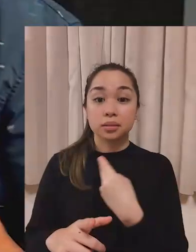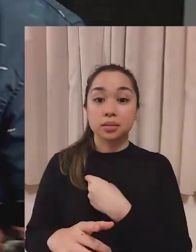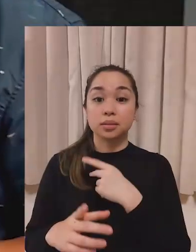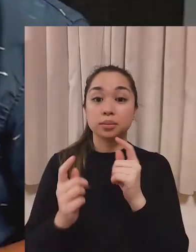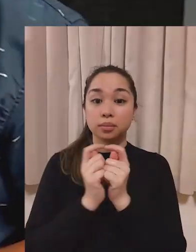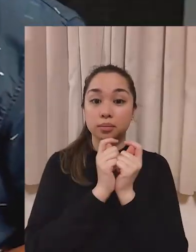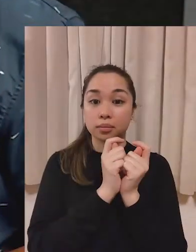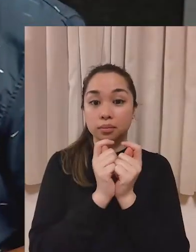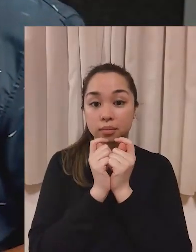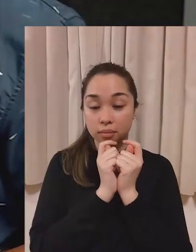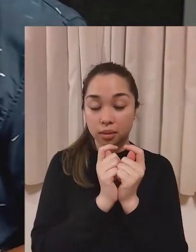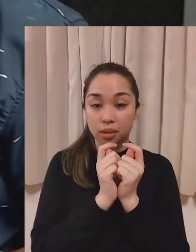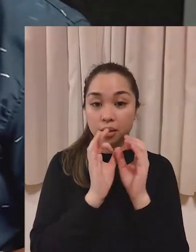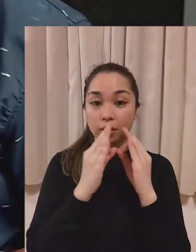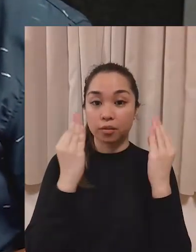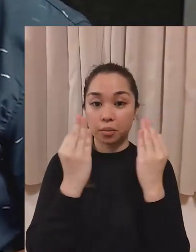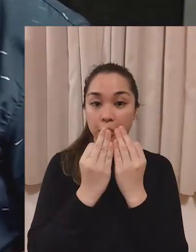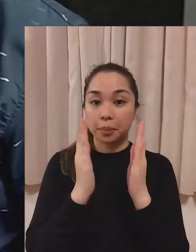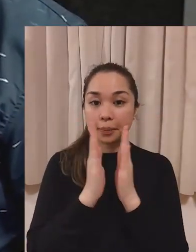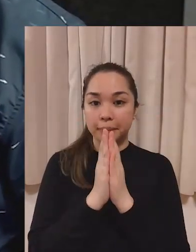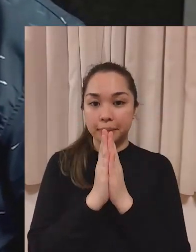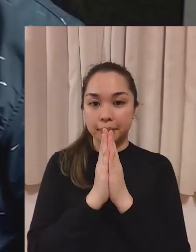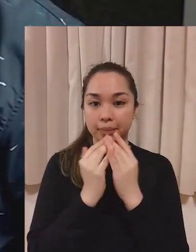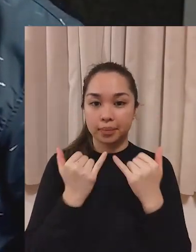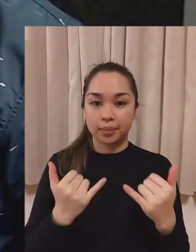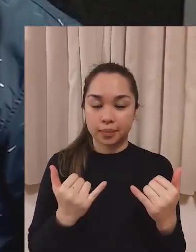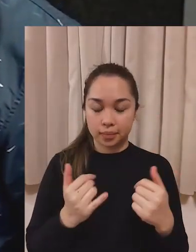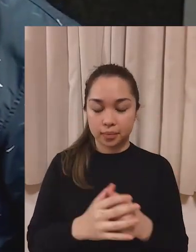Let us join our hearts for a family prayer.